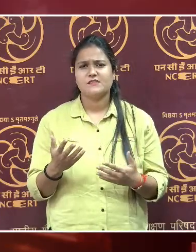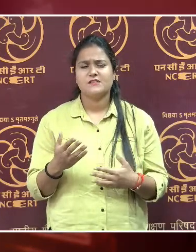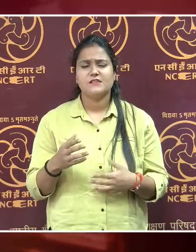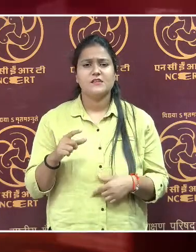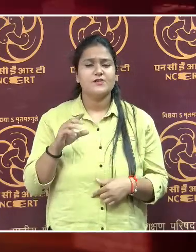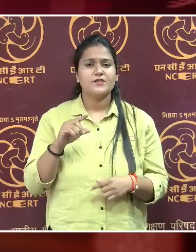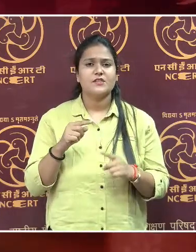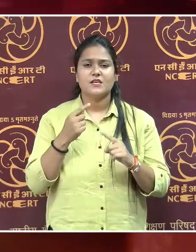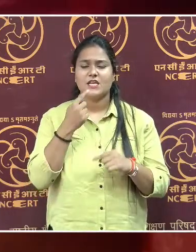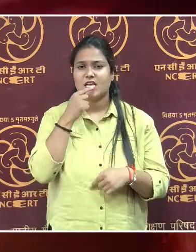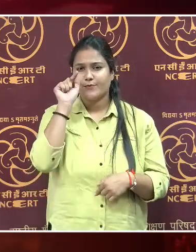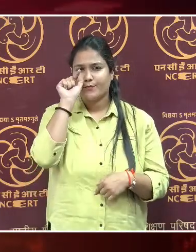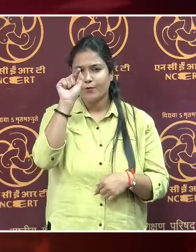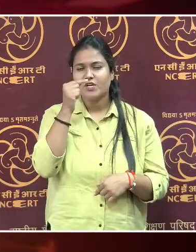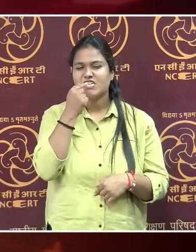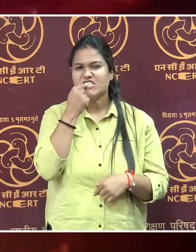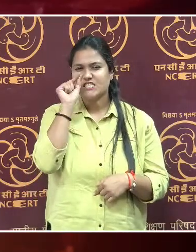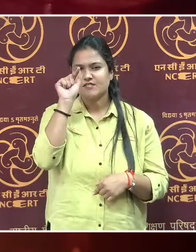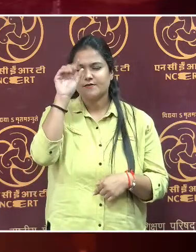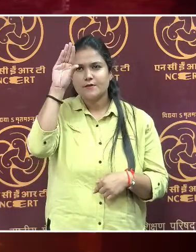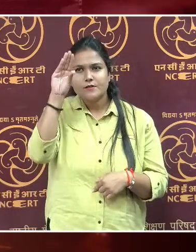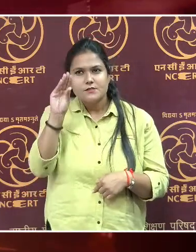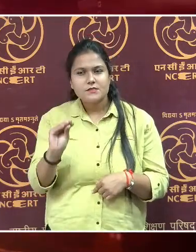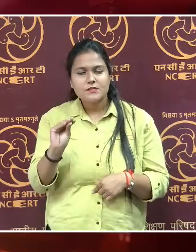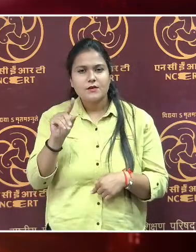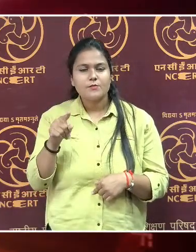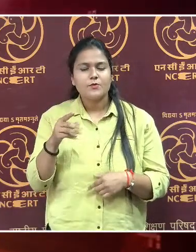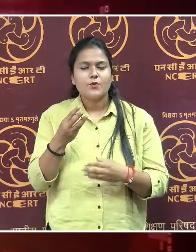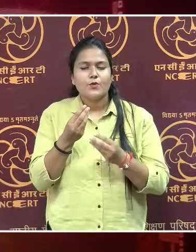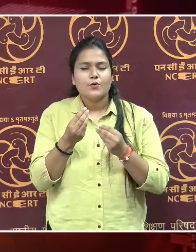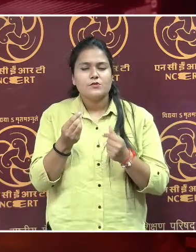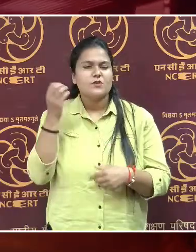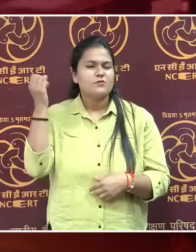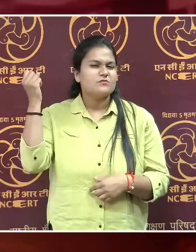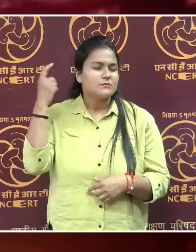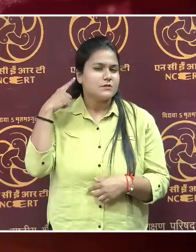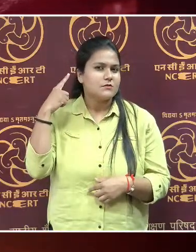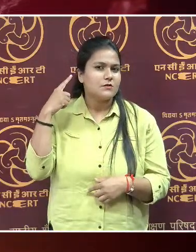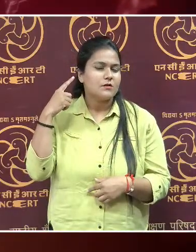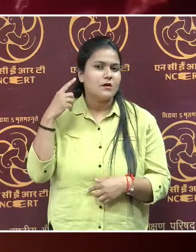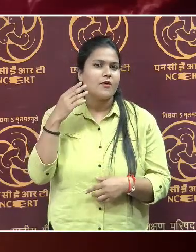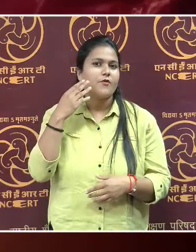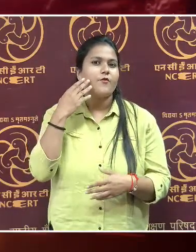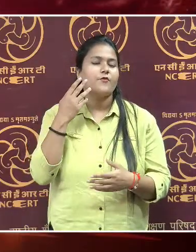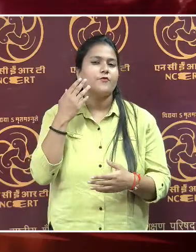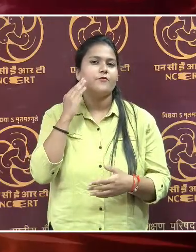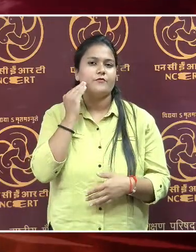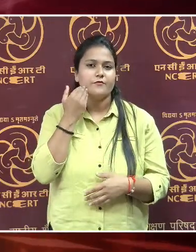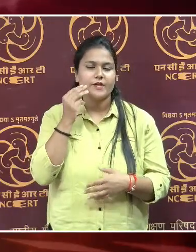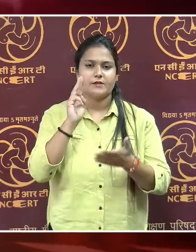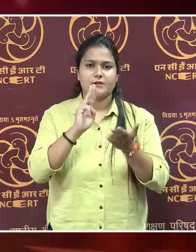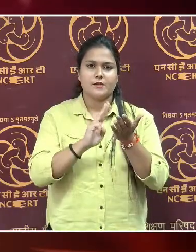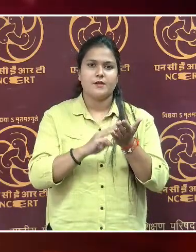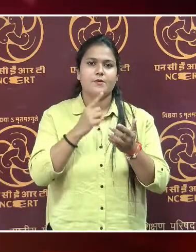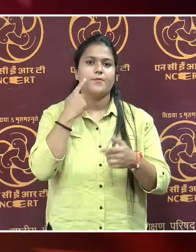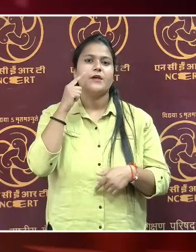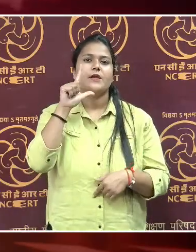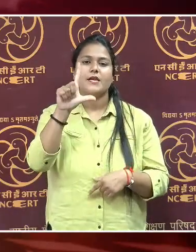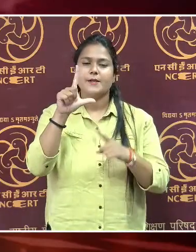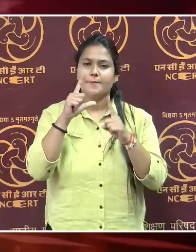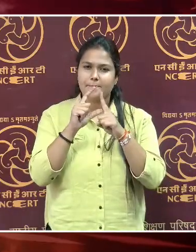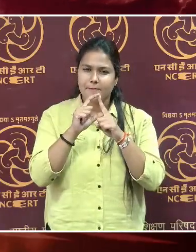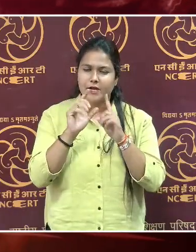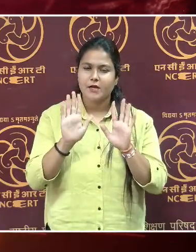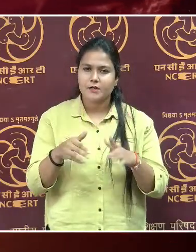this signal also we are able to hear the softer sounds. But when we tell mild hearing loss, moderate hearing loss, severe hearing loss, and profound hearing